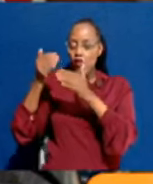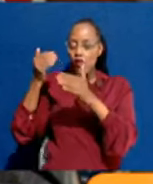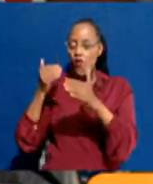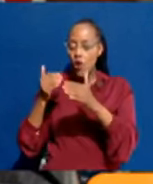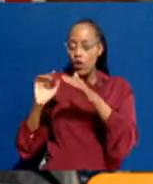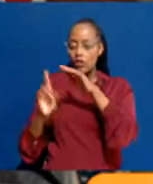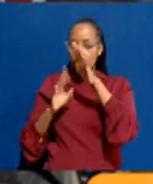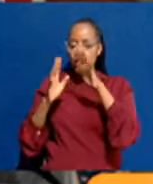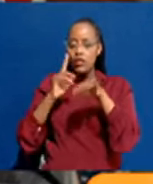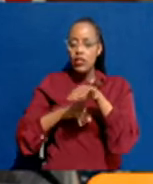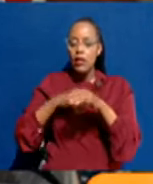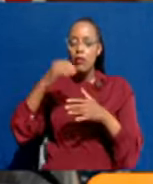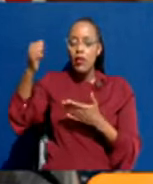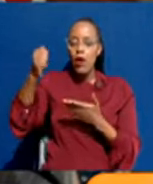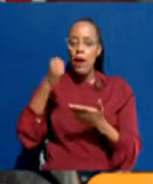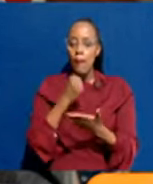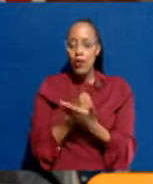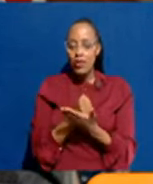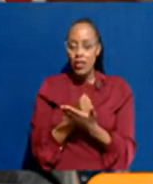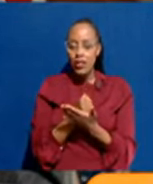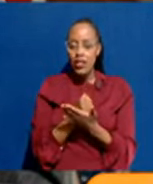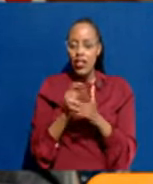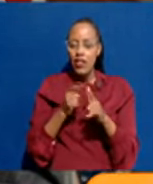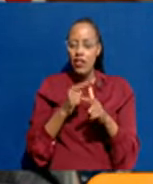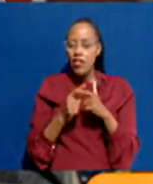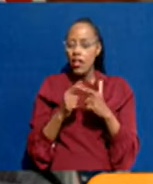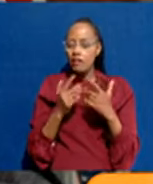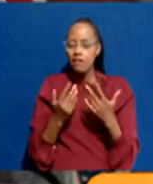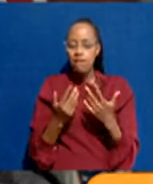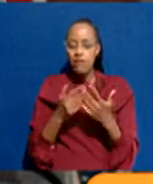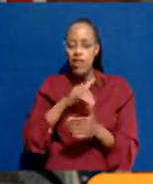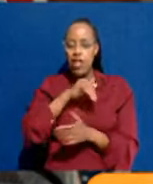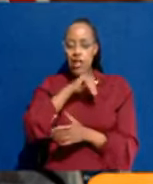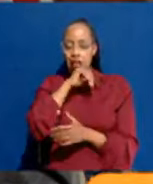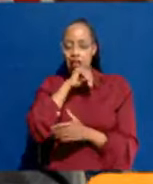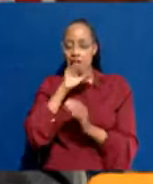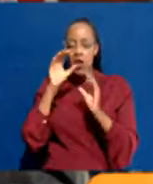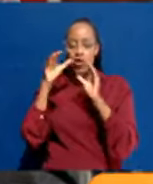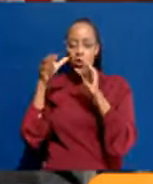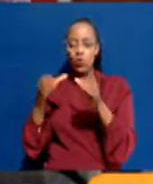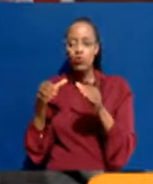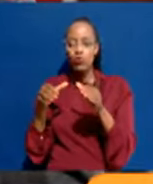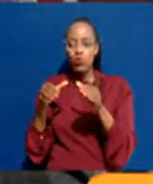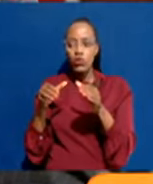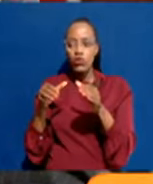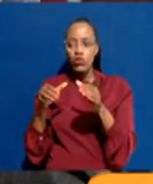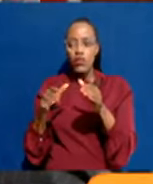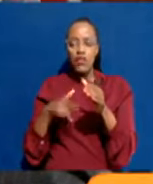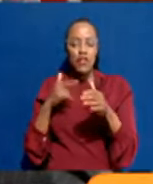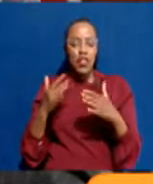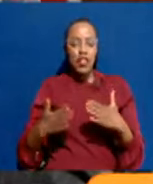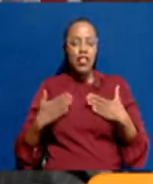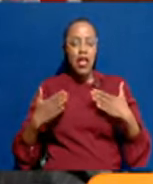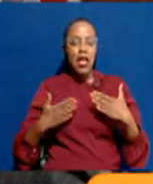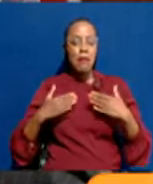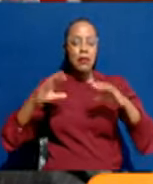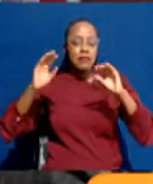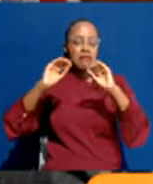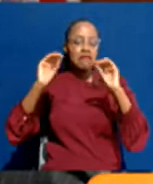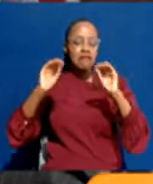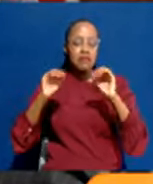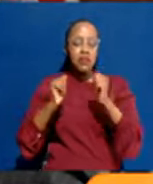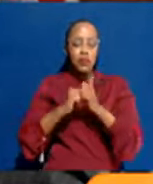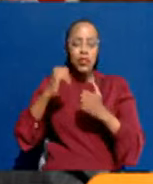it was appointed, the Raila group was not happy with